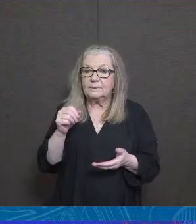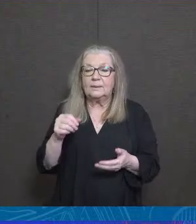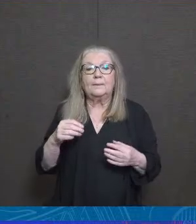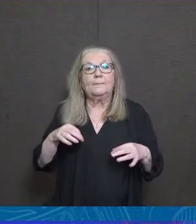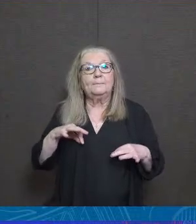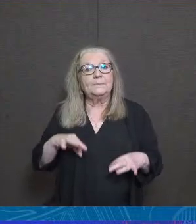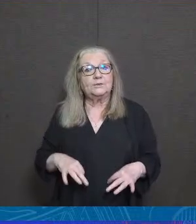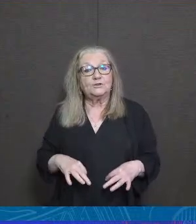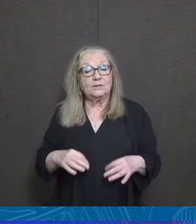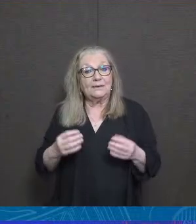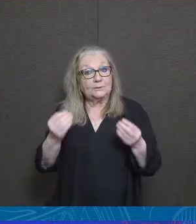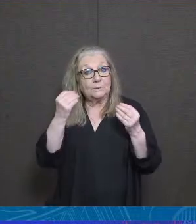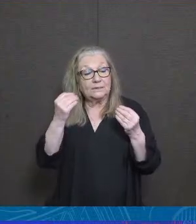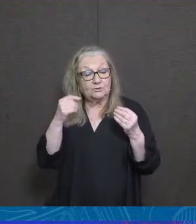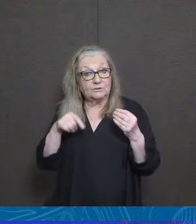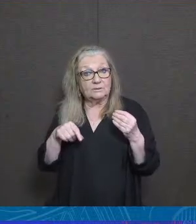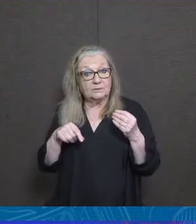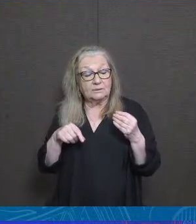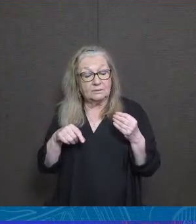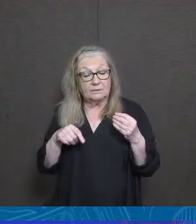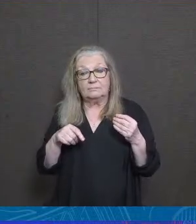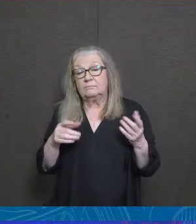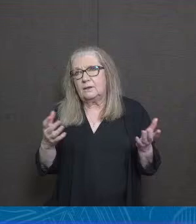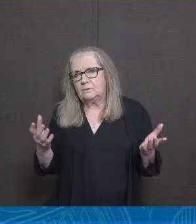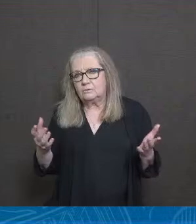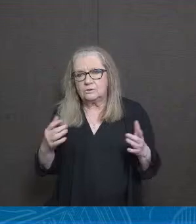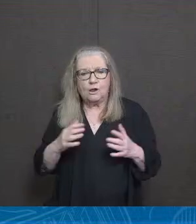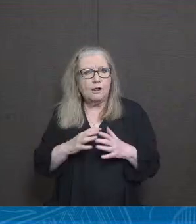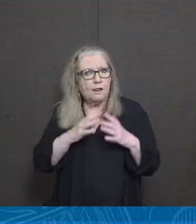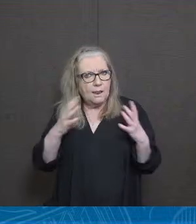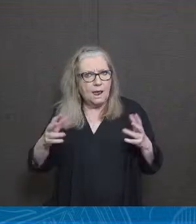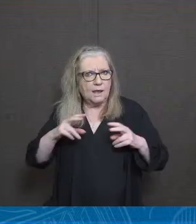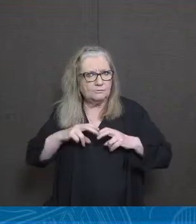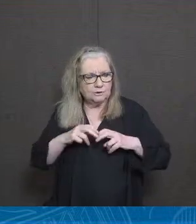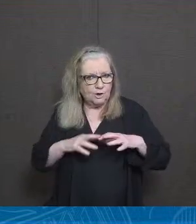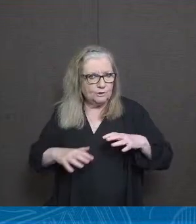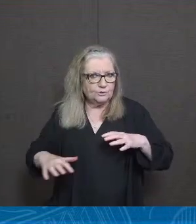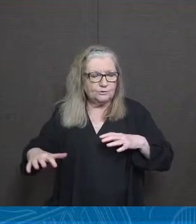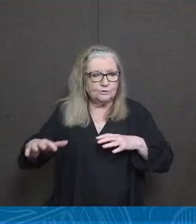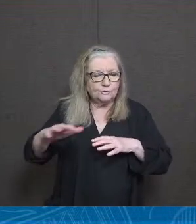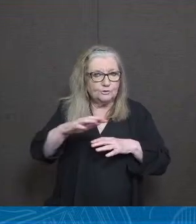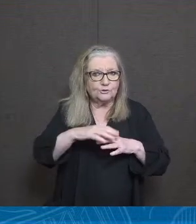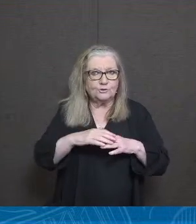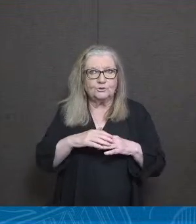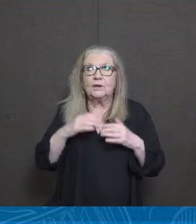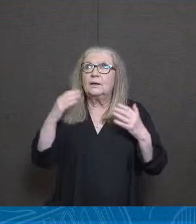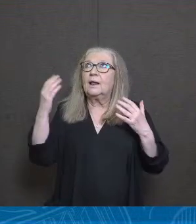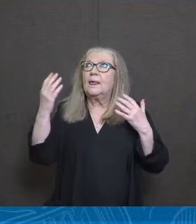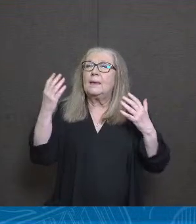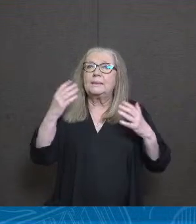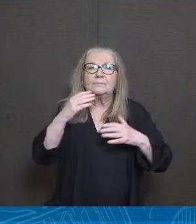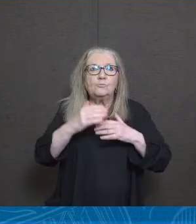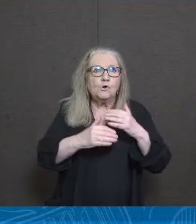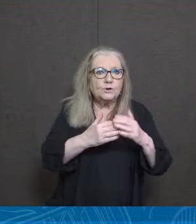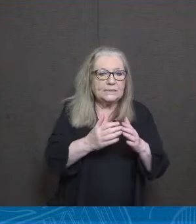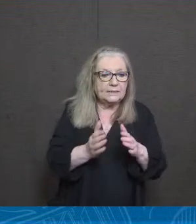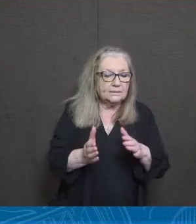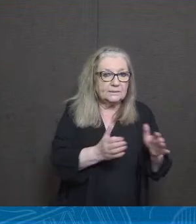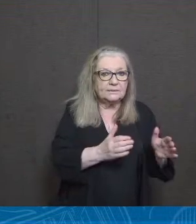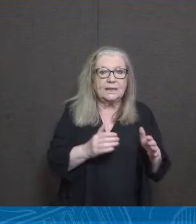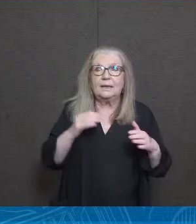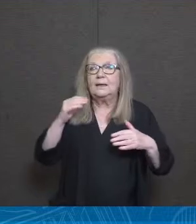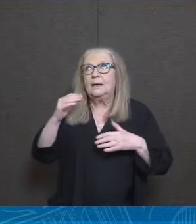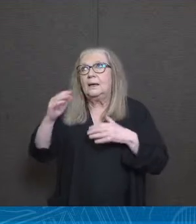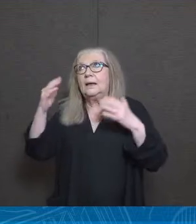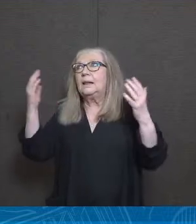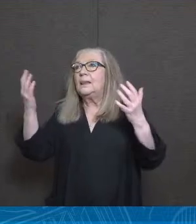It's got a lot of research is going to be done across climate processes, climate and health, climate and